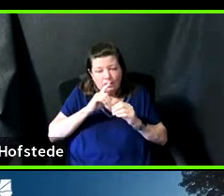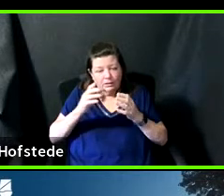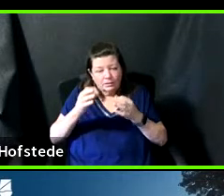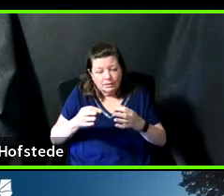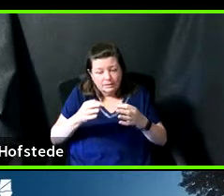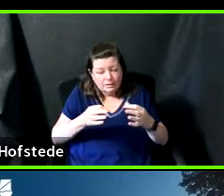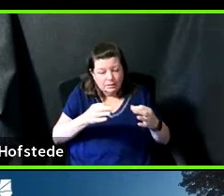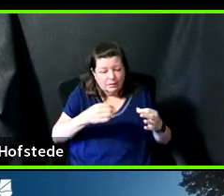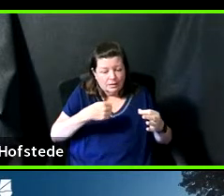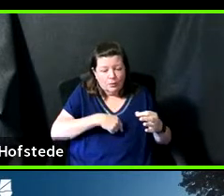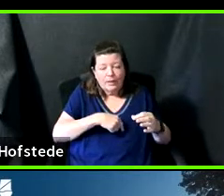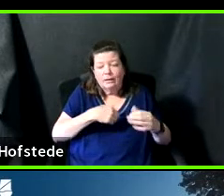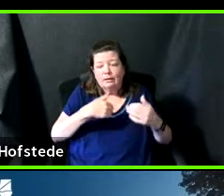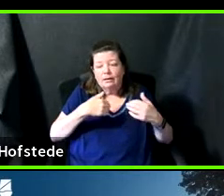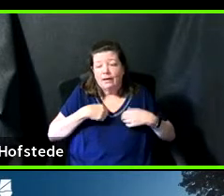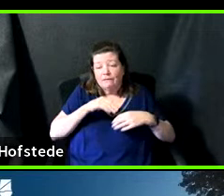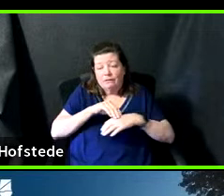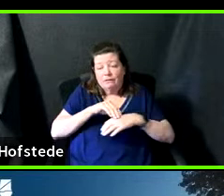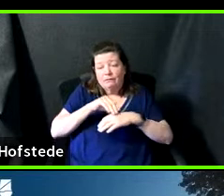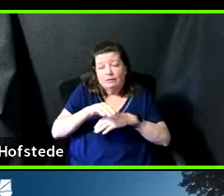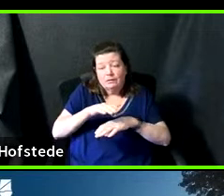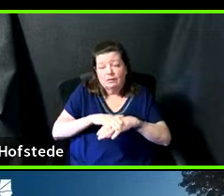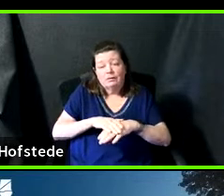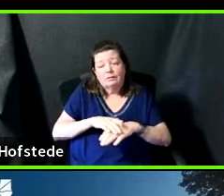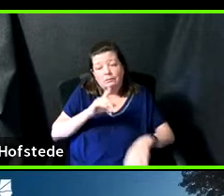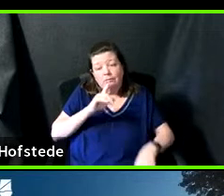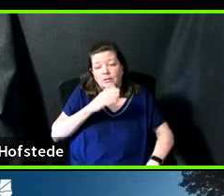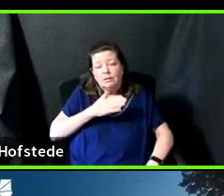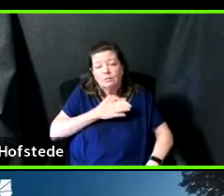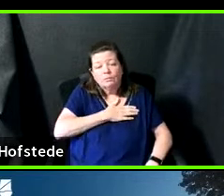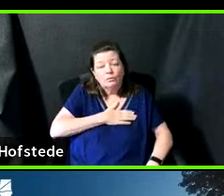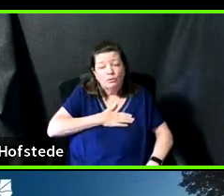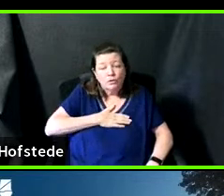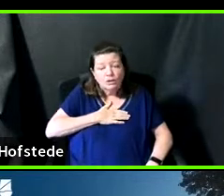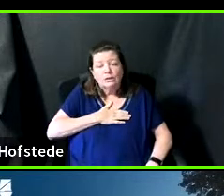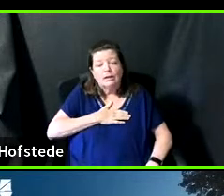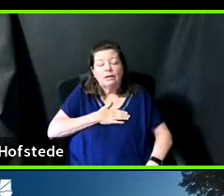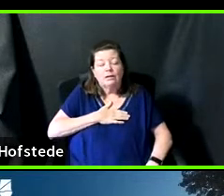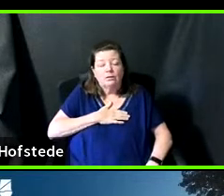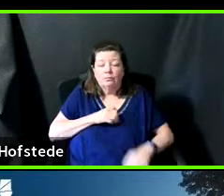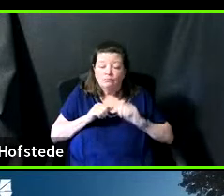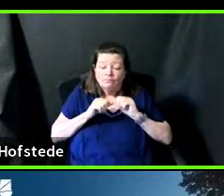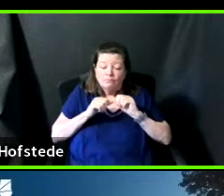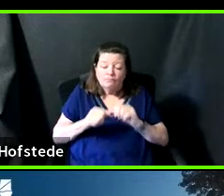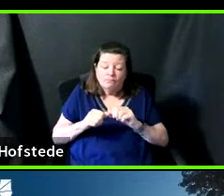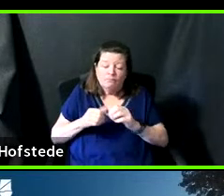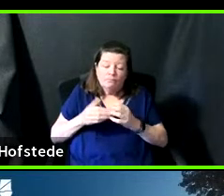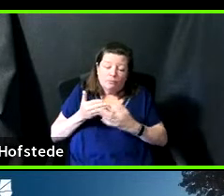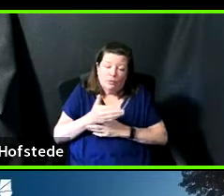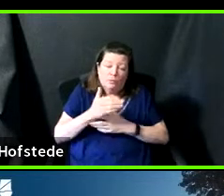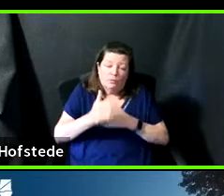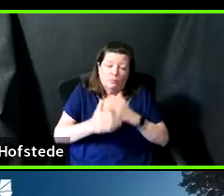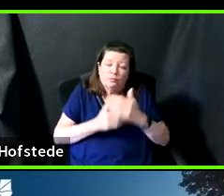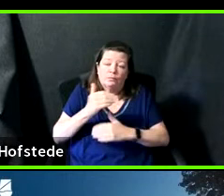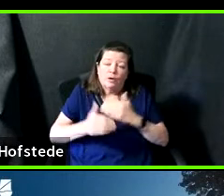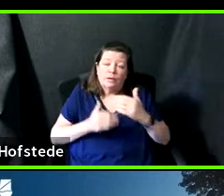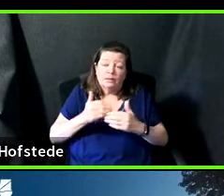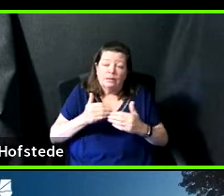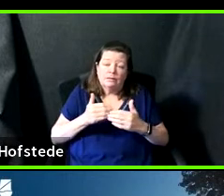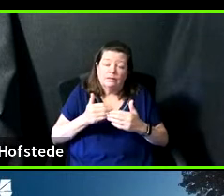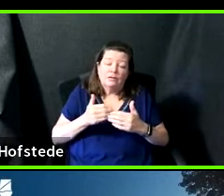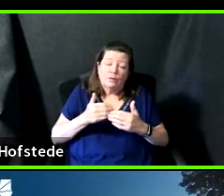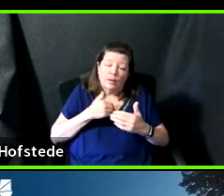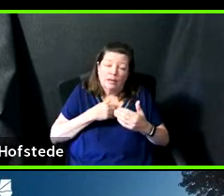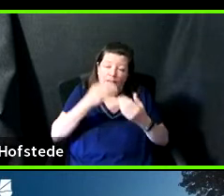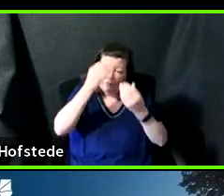influence. So appreciate kind of seeing us through the process and learning so that we can provide informed insight